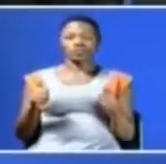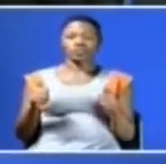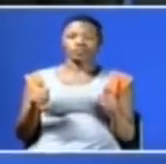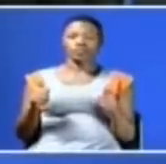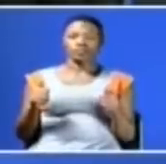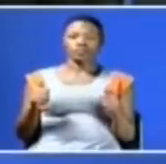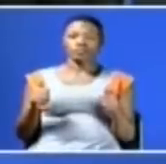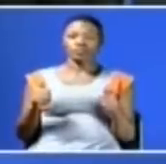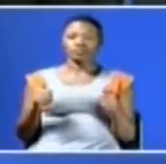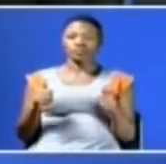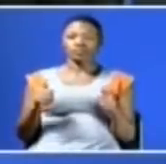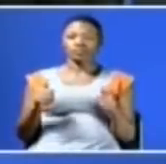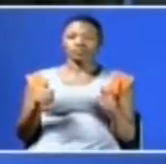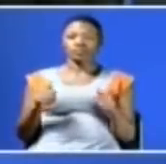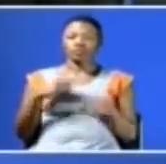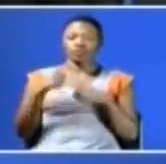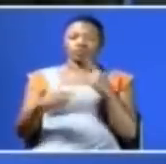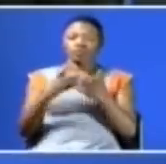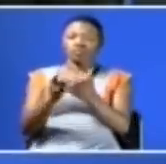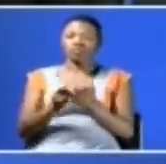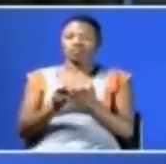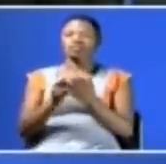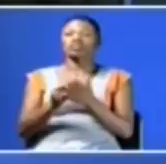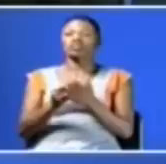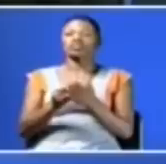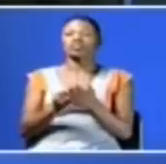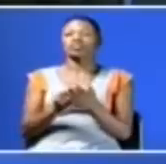We must keep talking, discussing, and hopefully at some